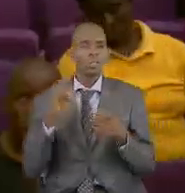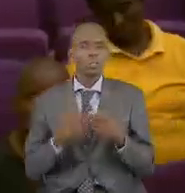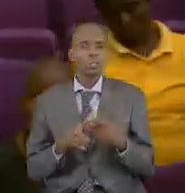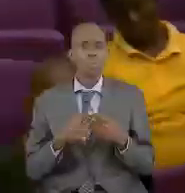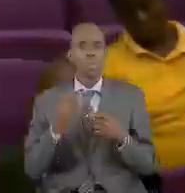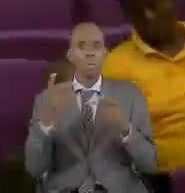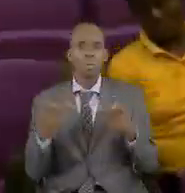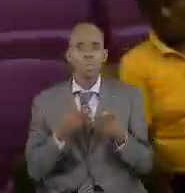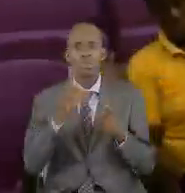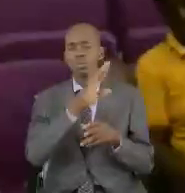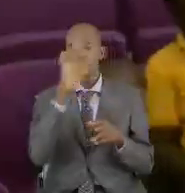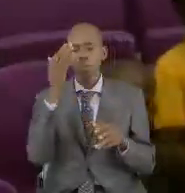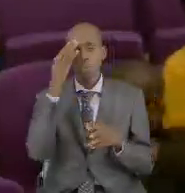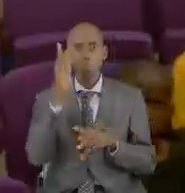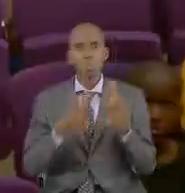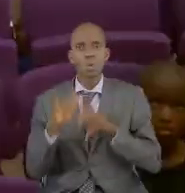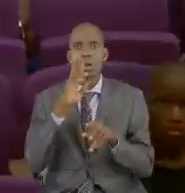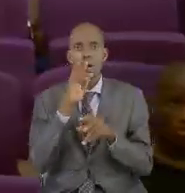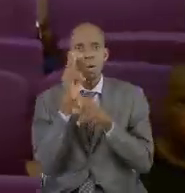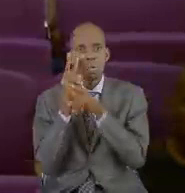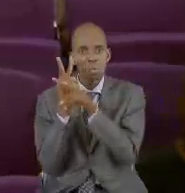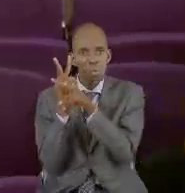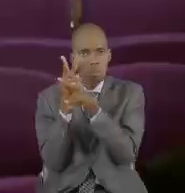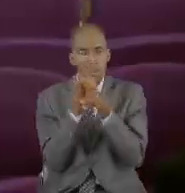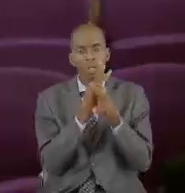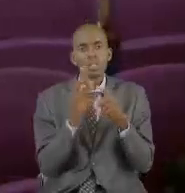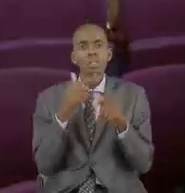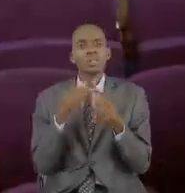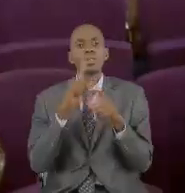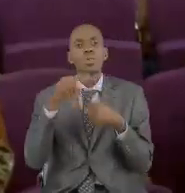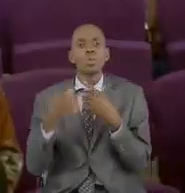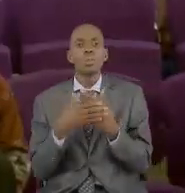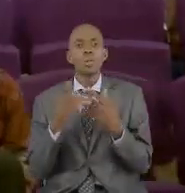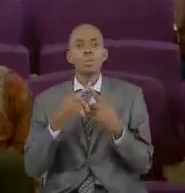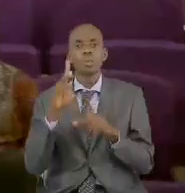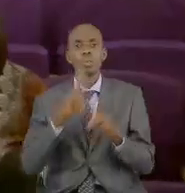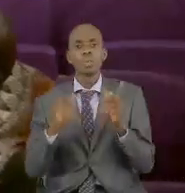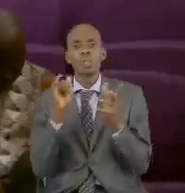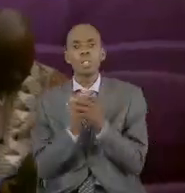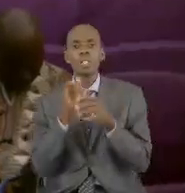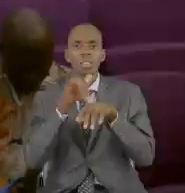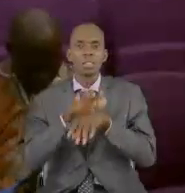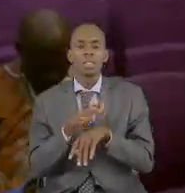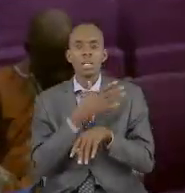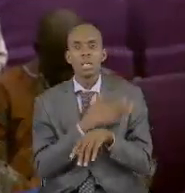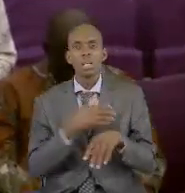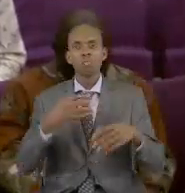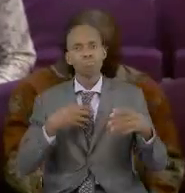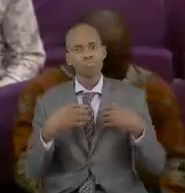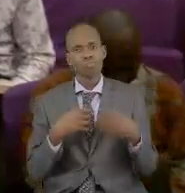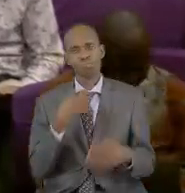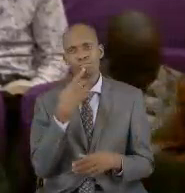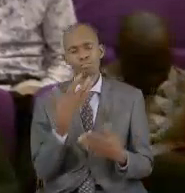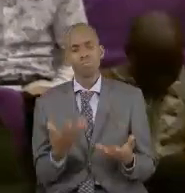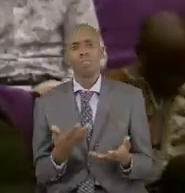people are watching. And then they go back to the people that sent them, and they'll say, that woman